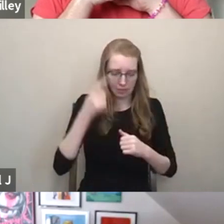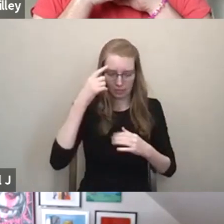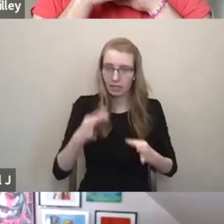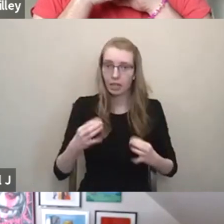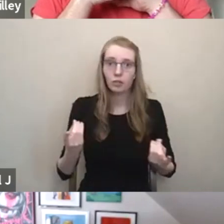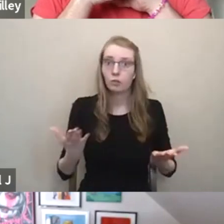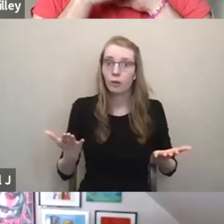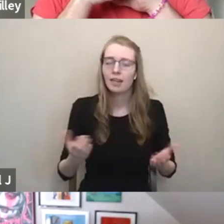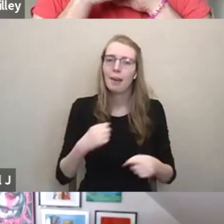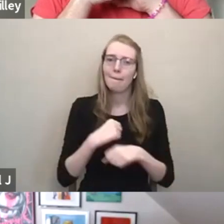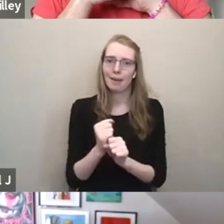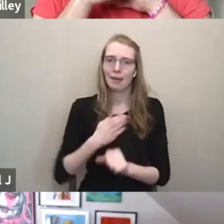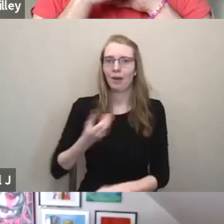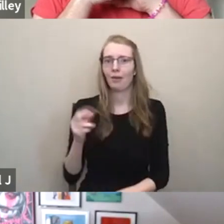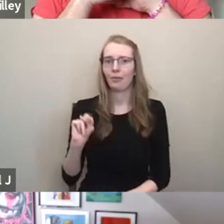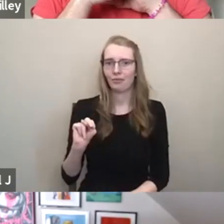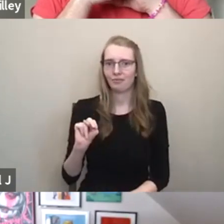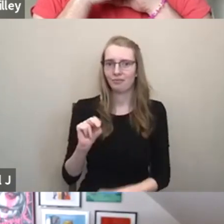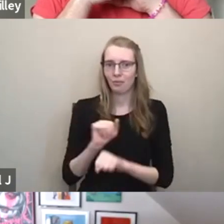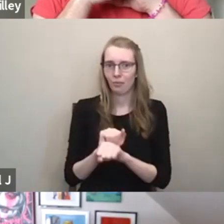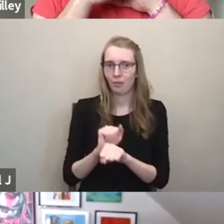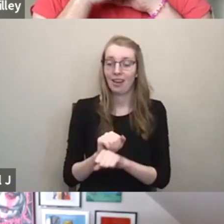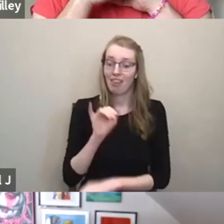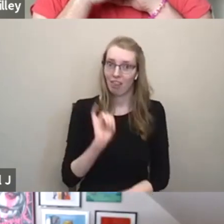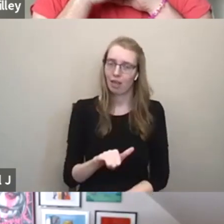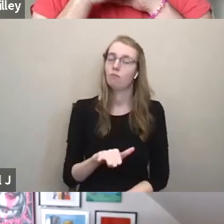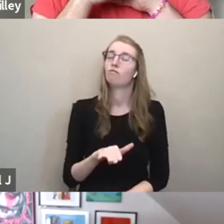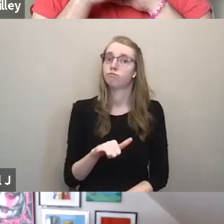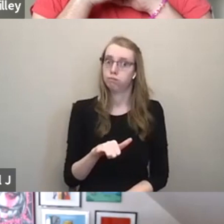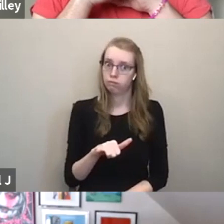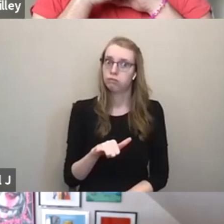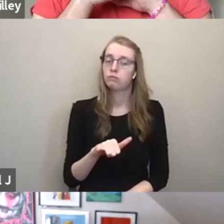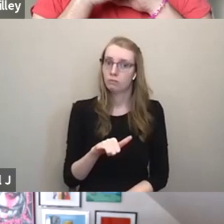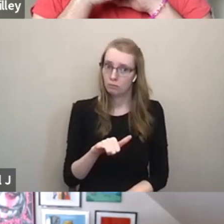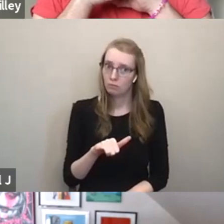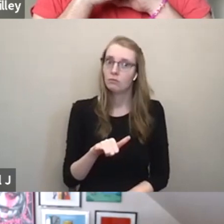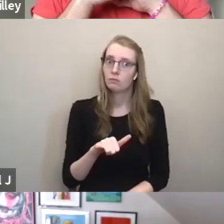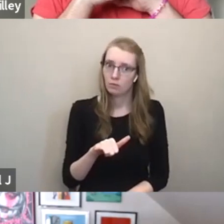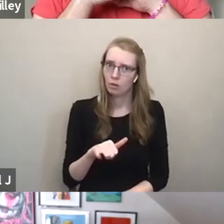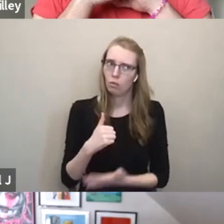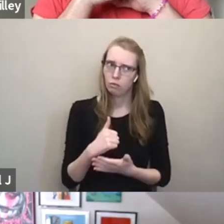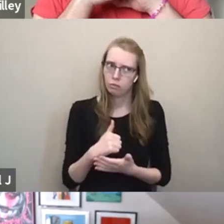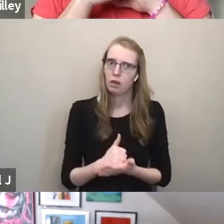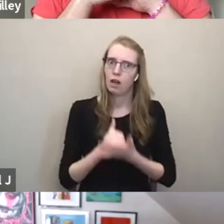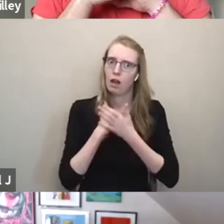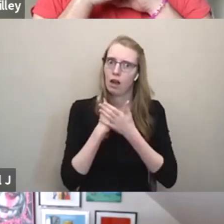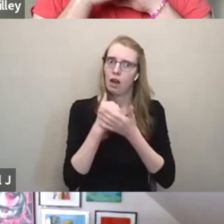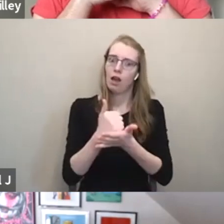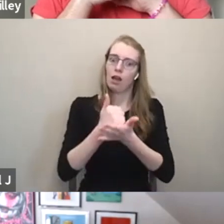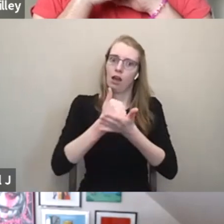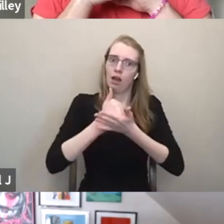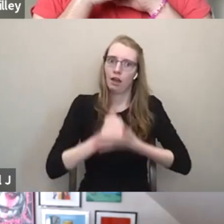I would say, was like the thing. Doing that was the thing that really put me on the path that I am